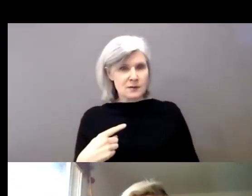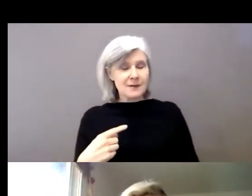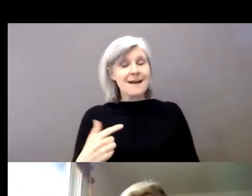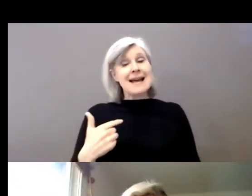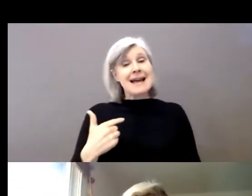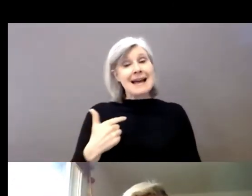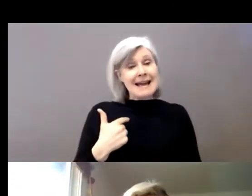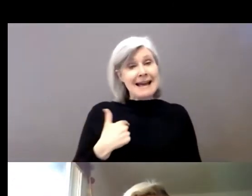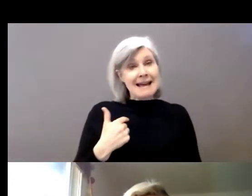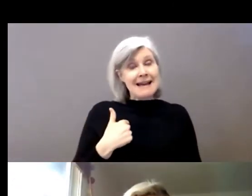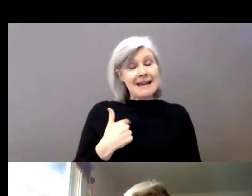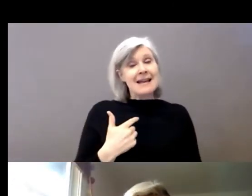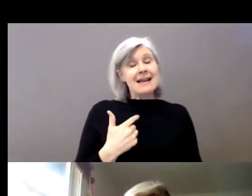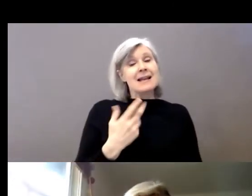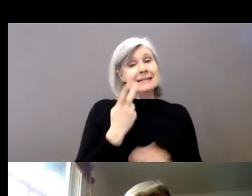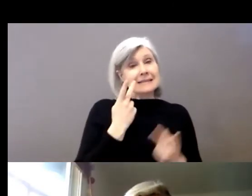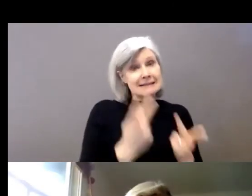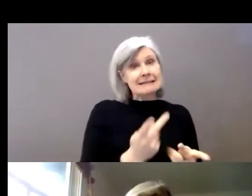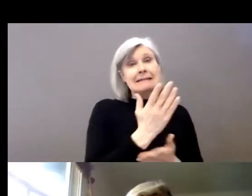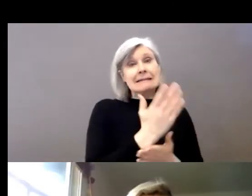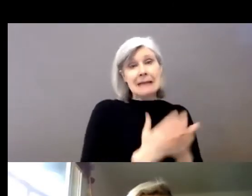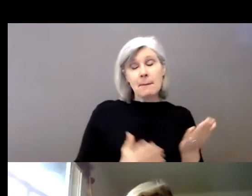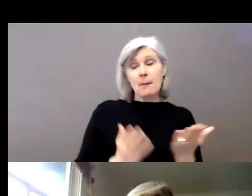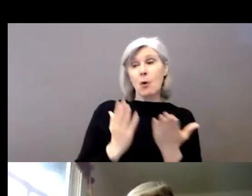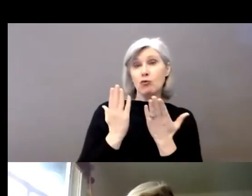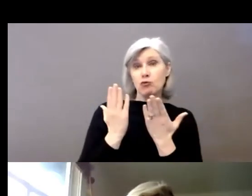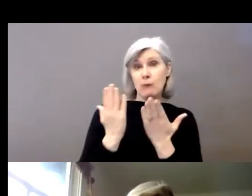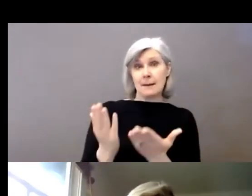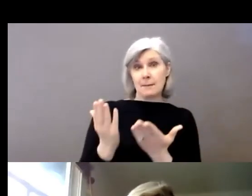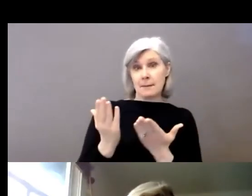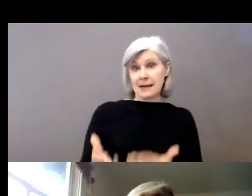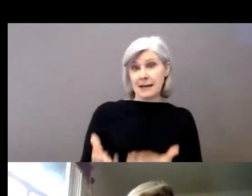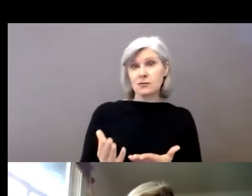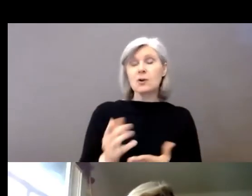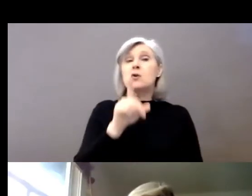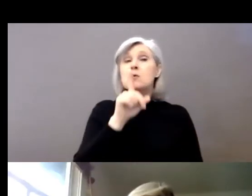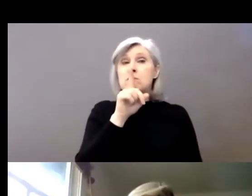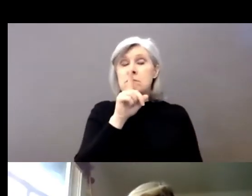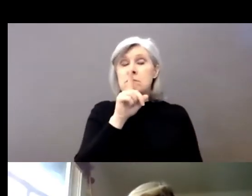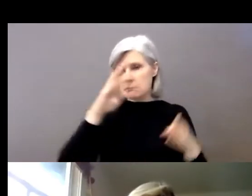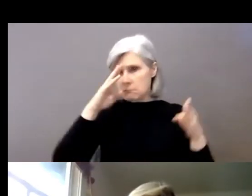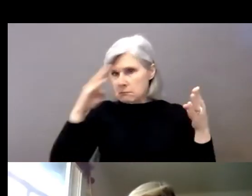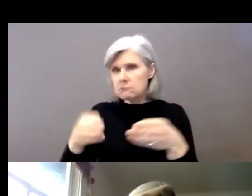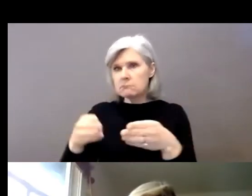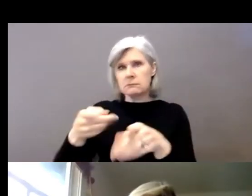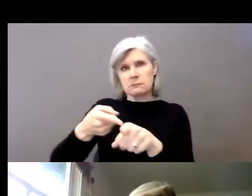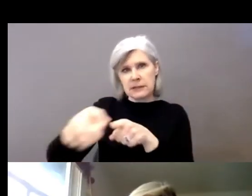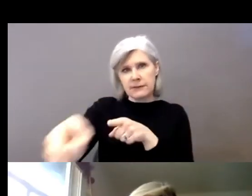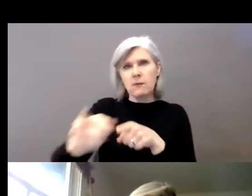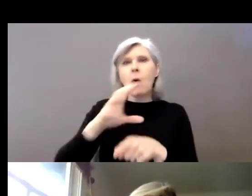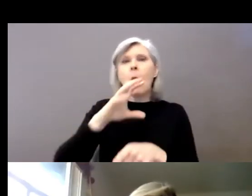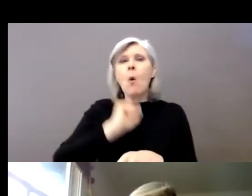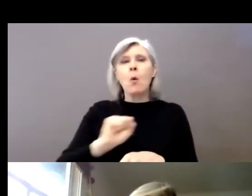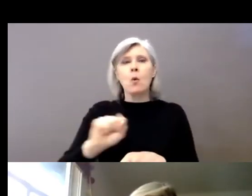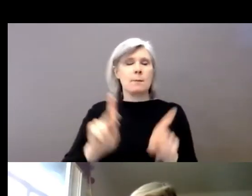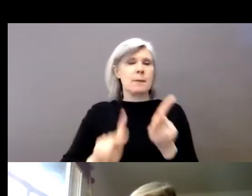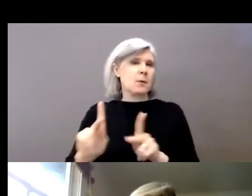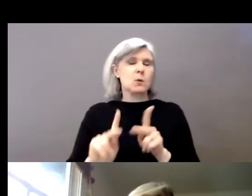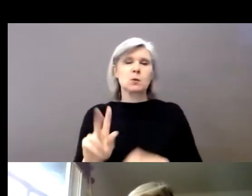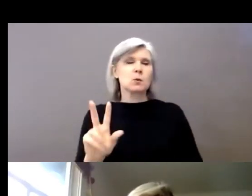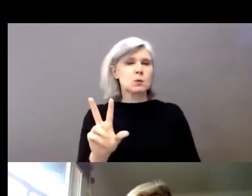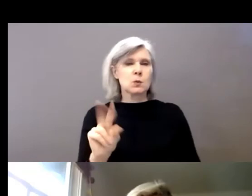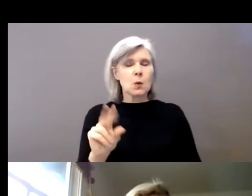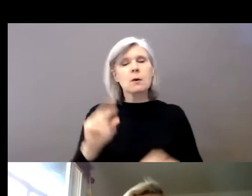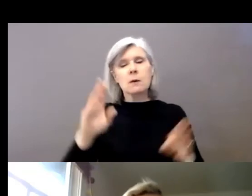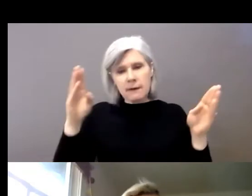adults or older persons. They're just general recommendations for adults in general. So I could